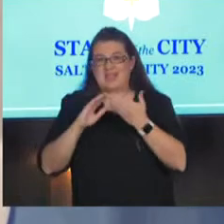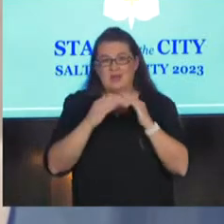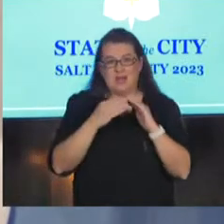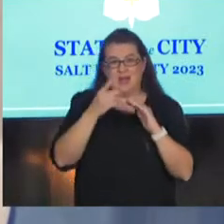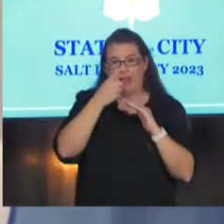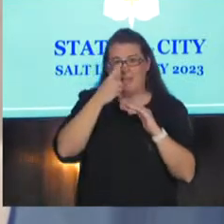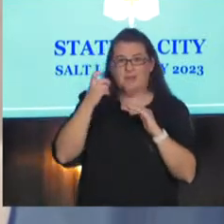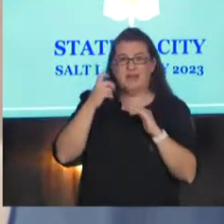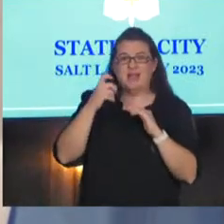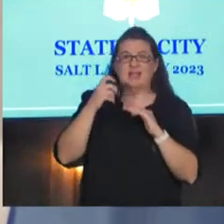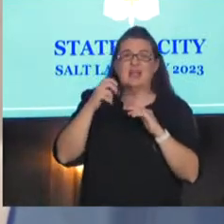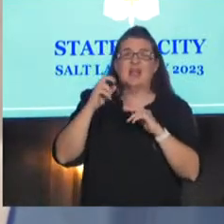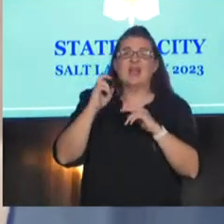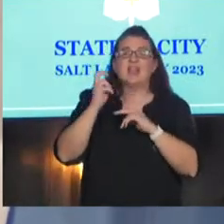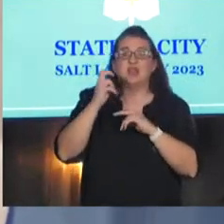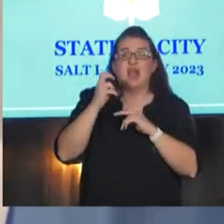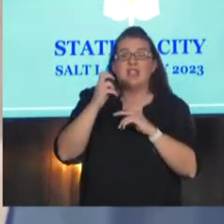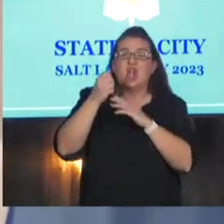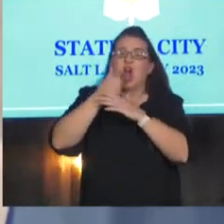are buried underground.